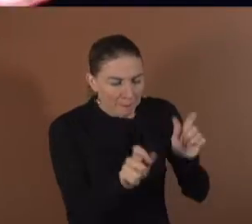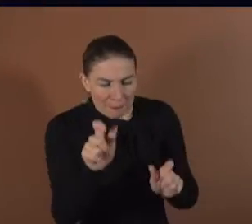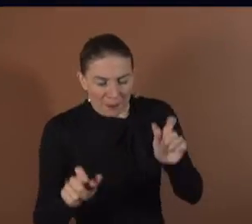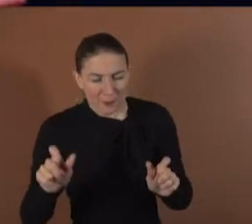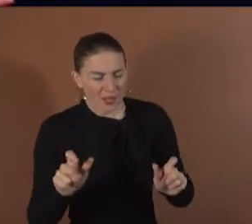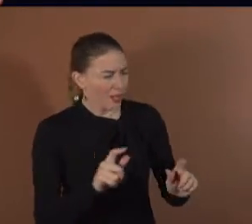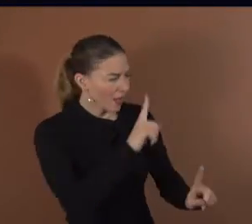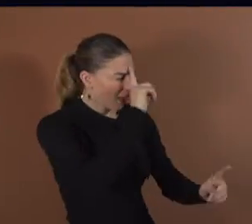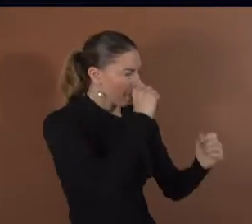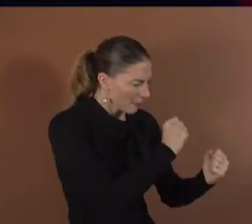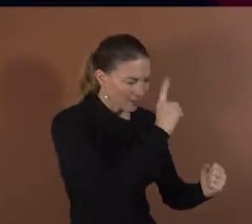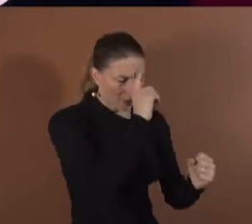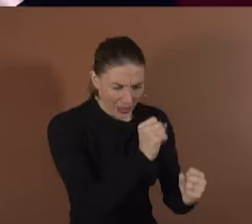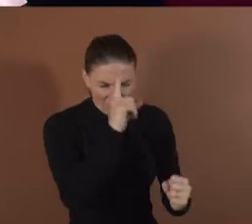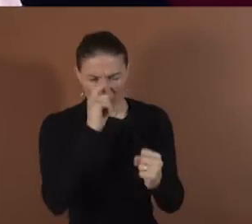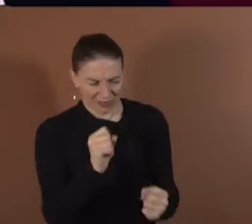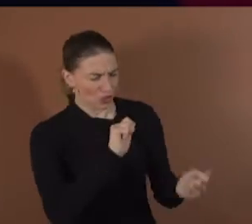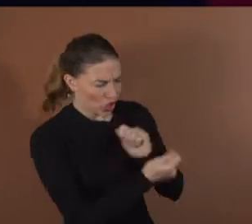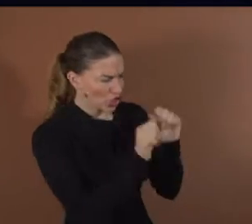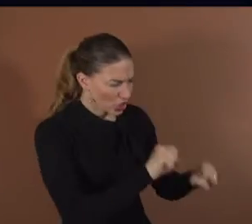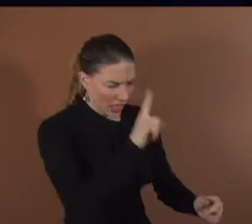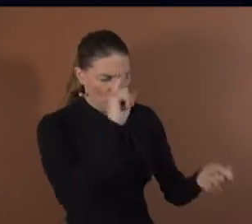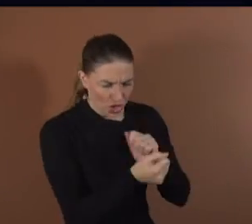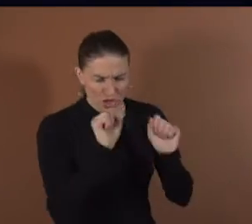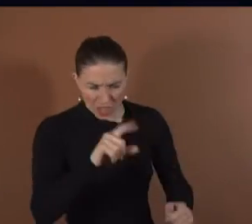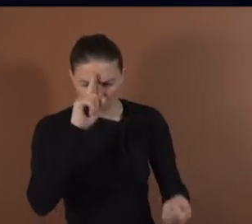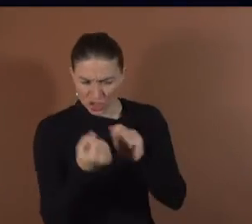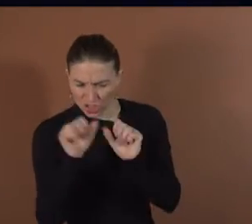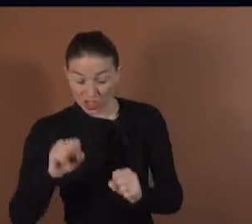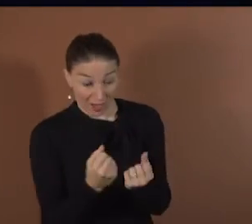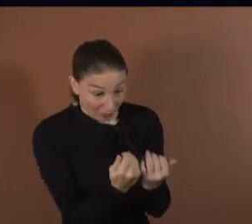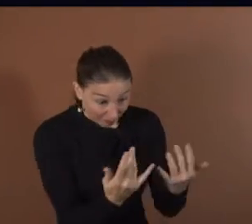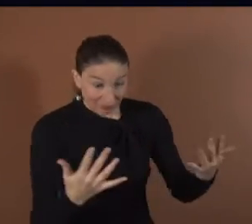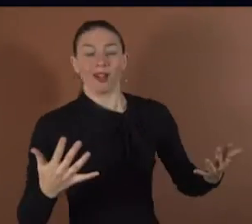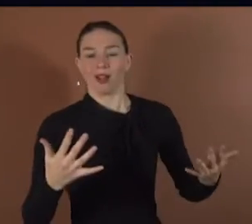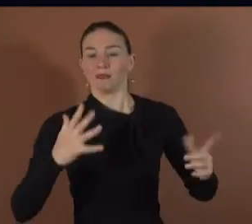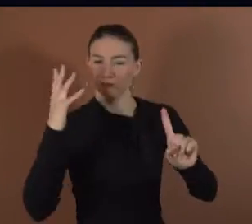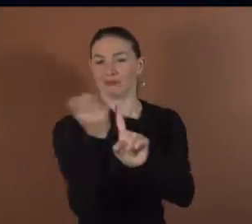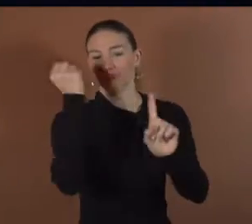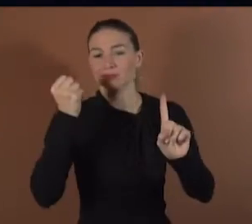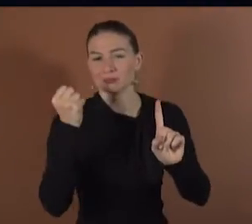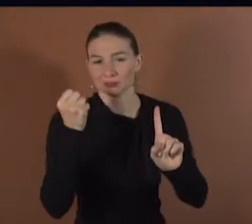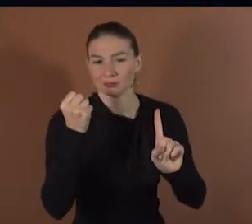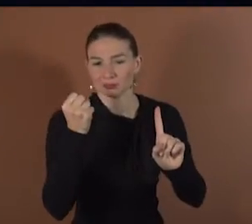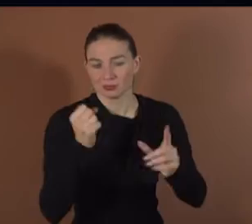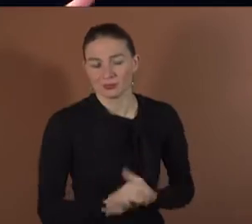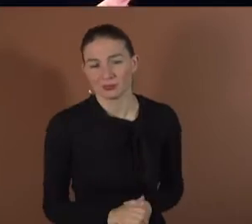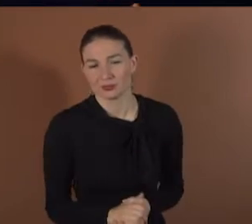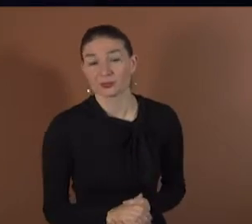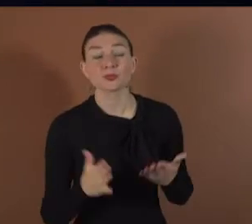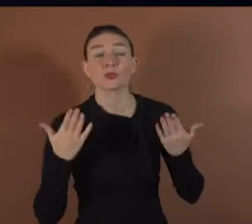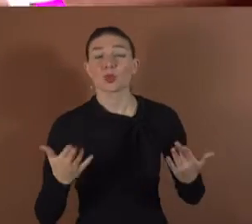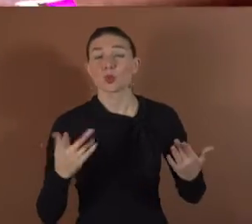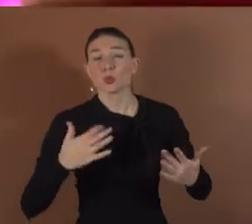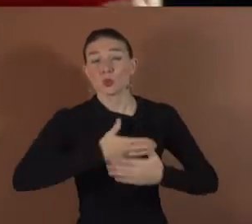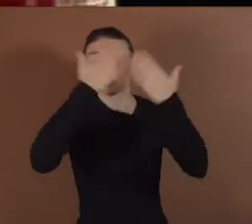which we could call climate apartheid. We are facing the biggest challenge that humanity has ever faced. In fact,